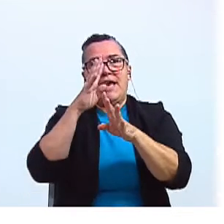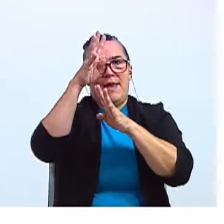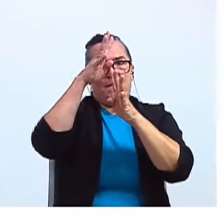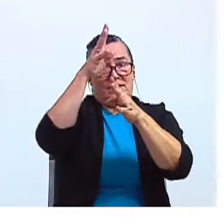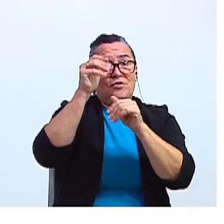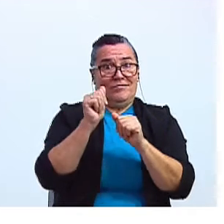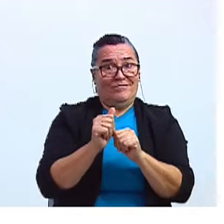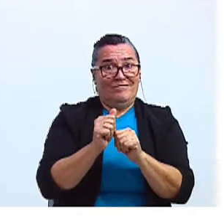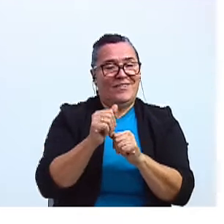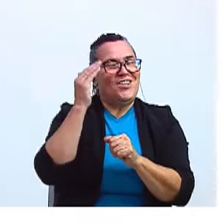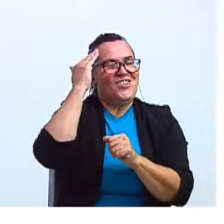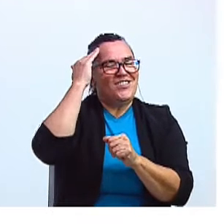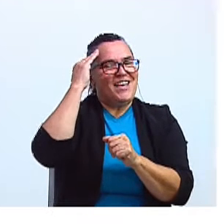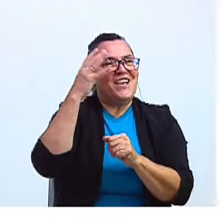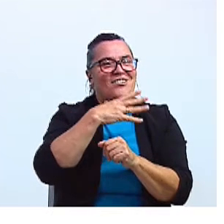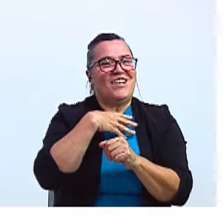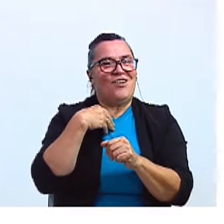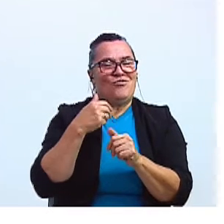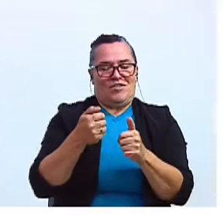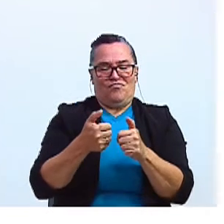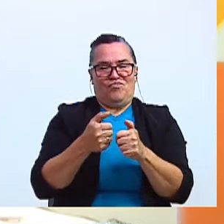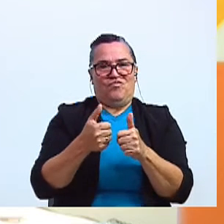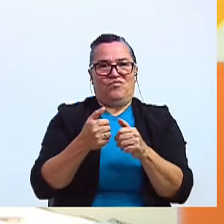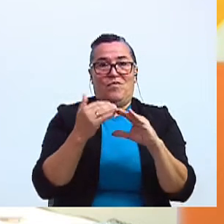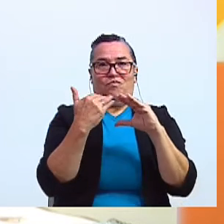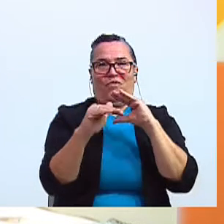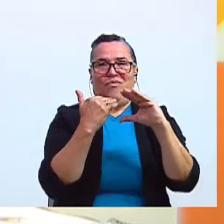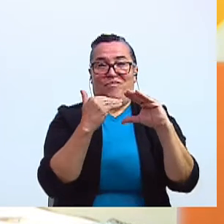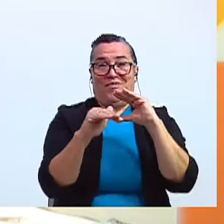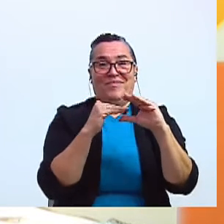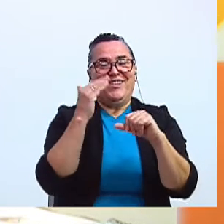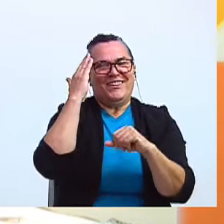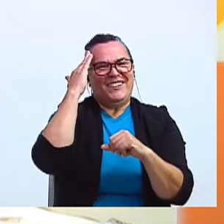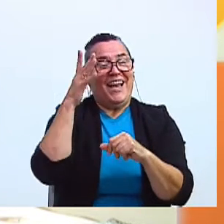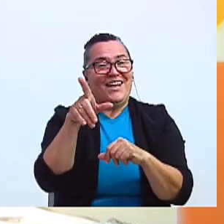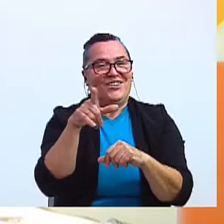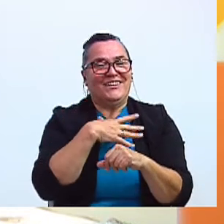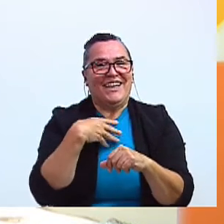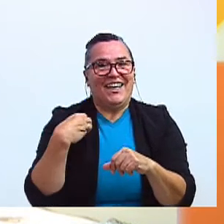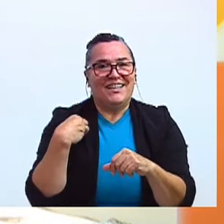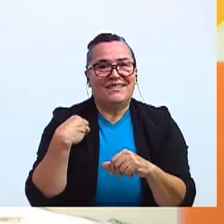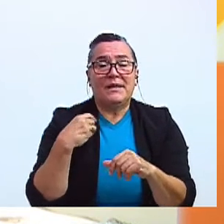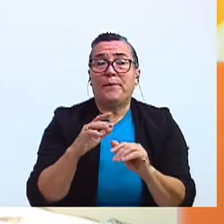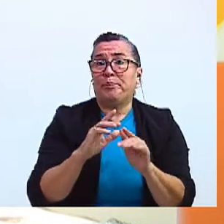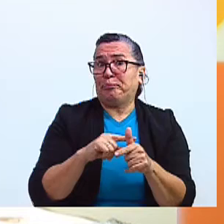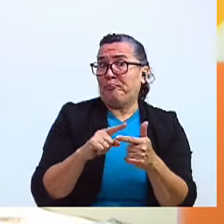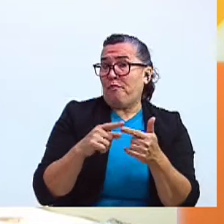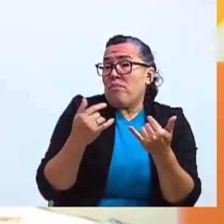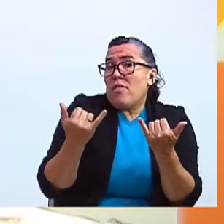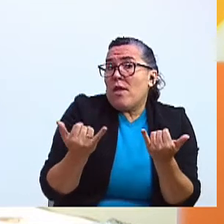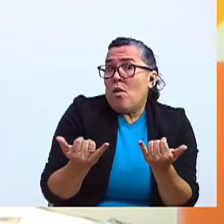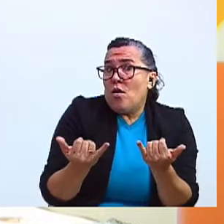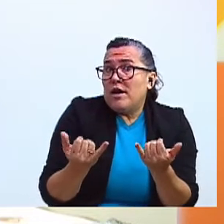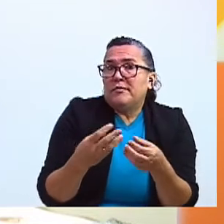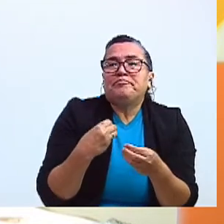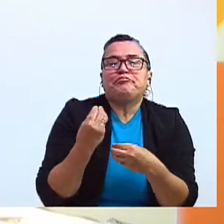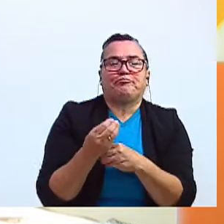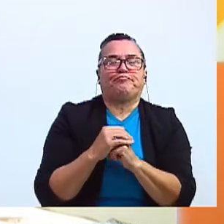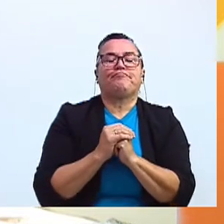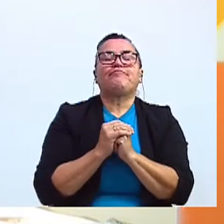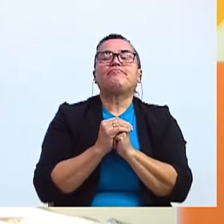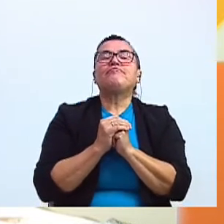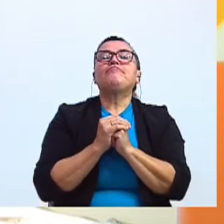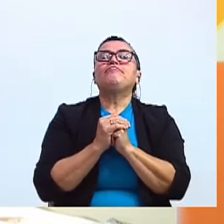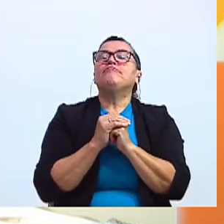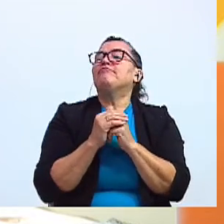you like text messaging, right? Very good. Okay, now that we know that, we're going